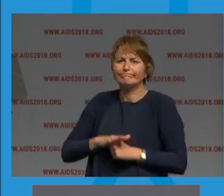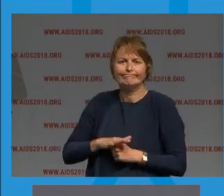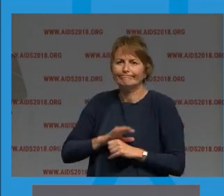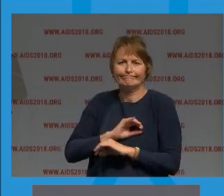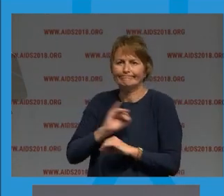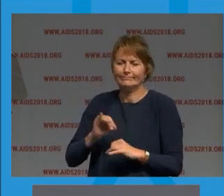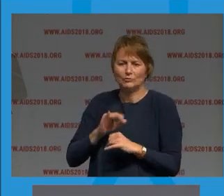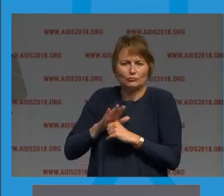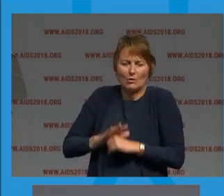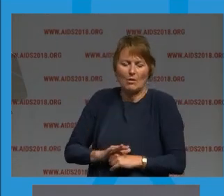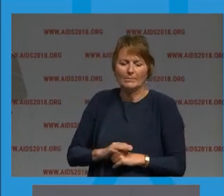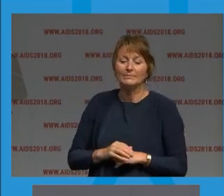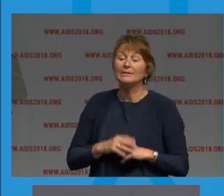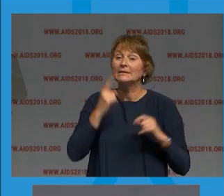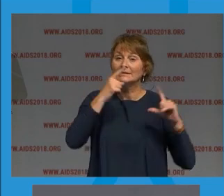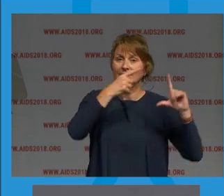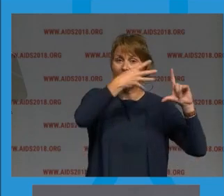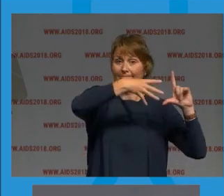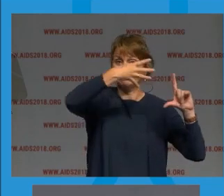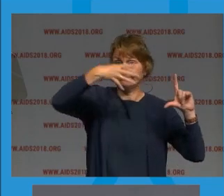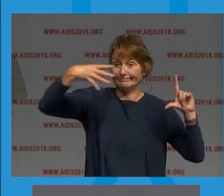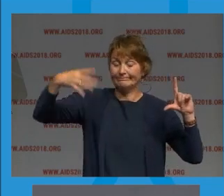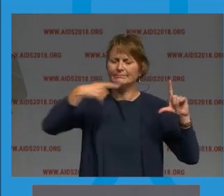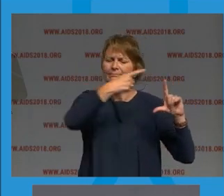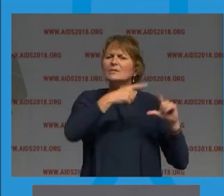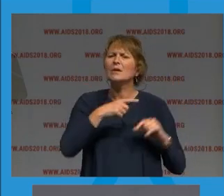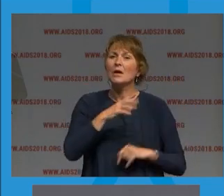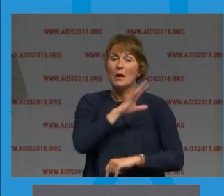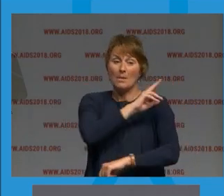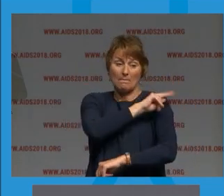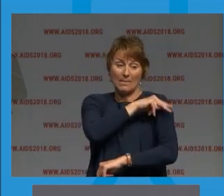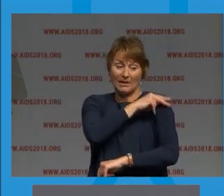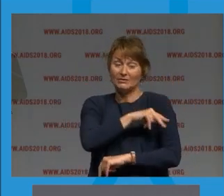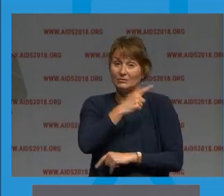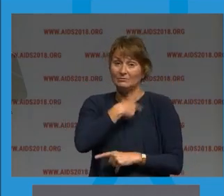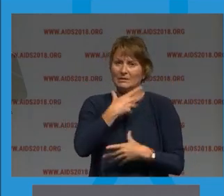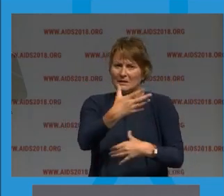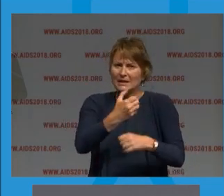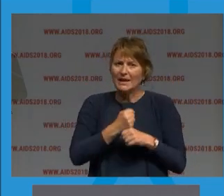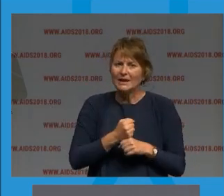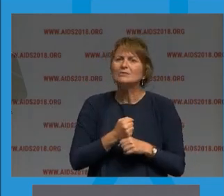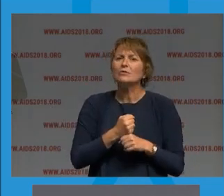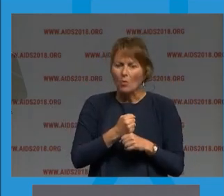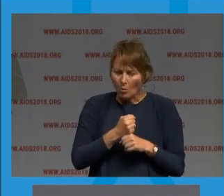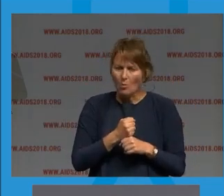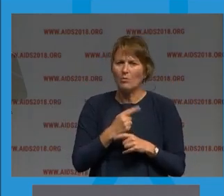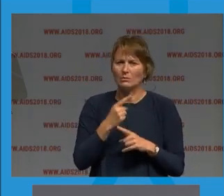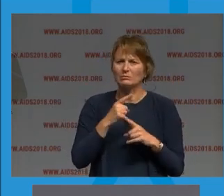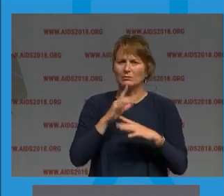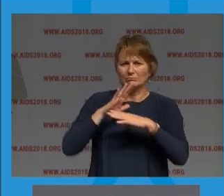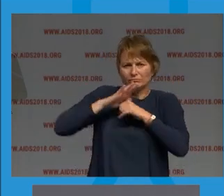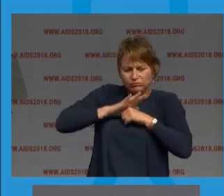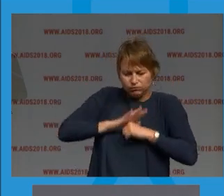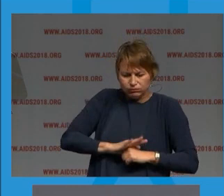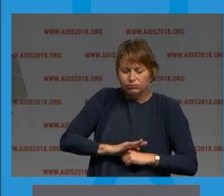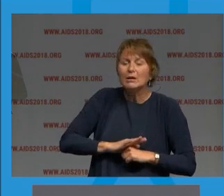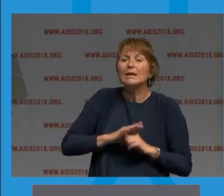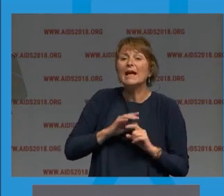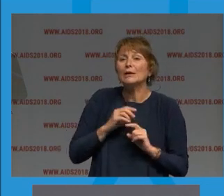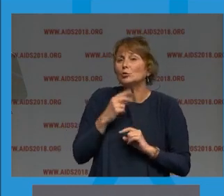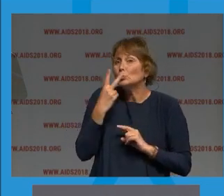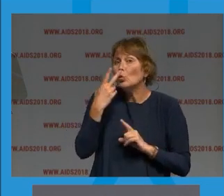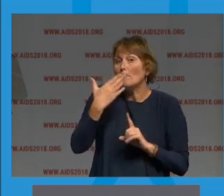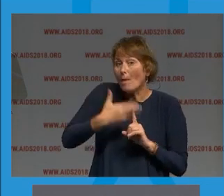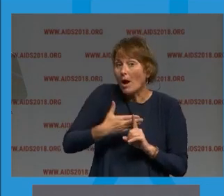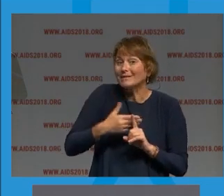figure, you can see the percentage of these patients that achieved viral load suppression after just 3 months of participating in the program. In